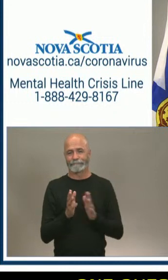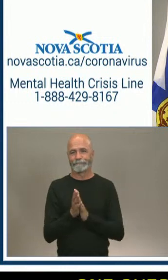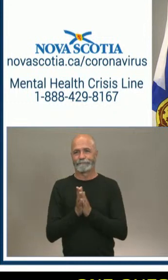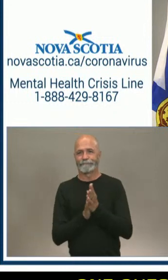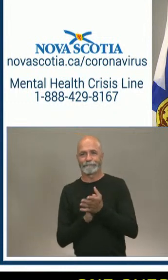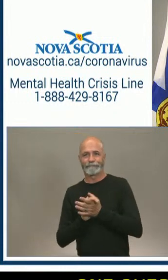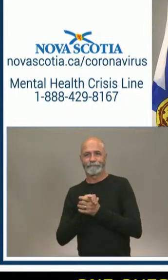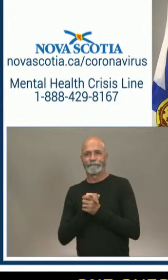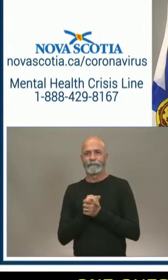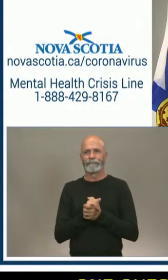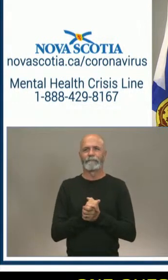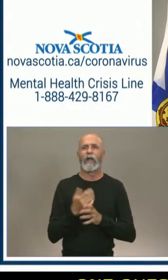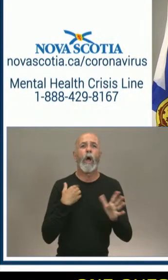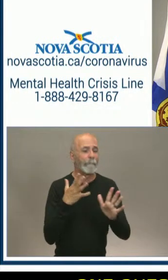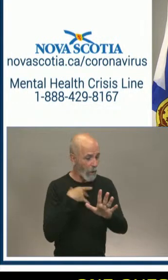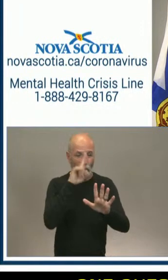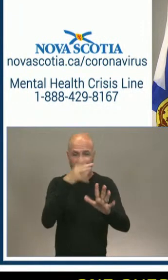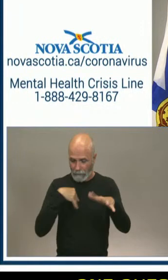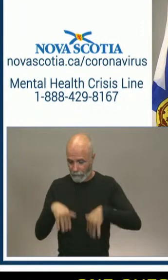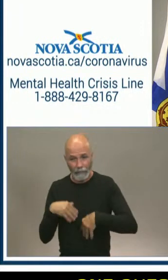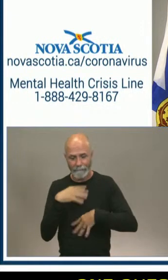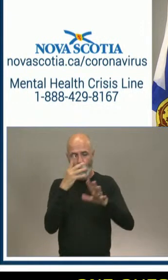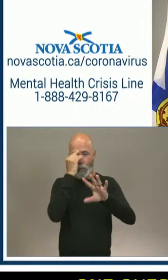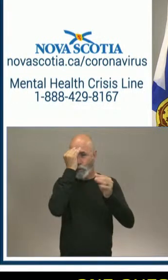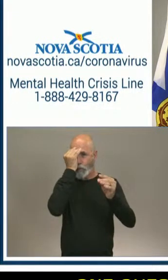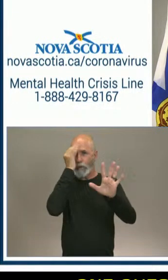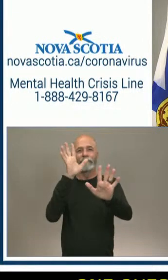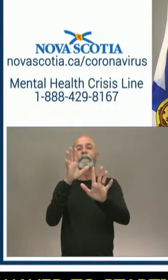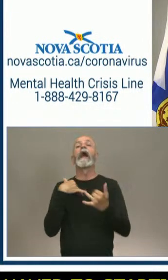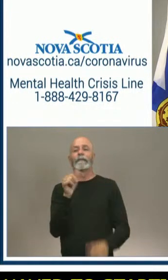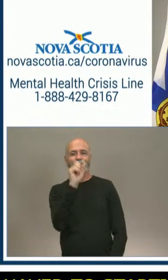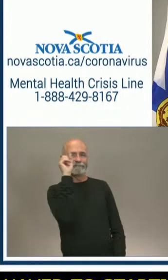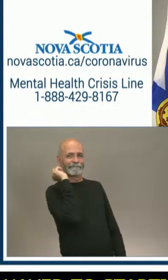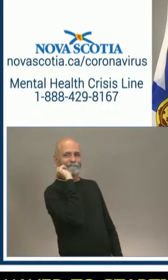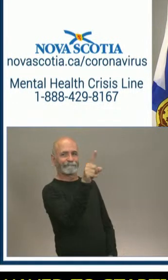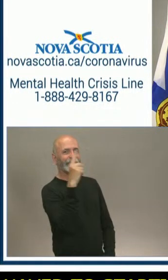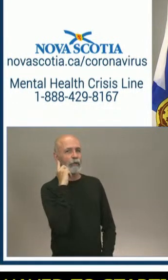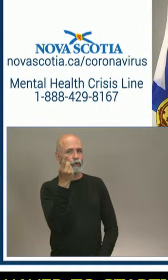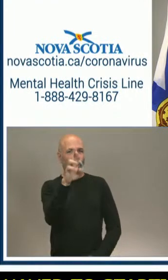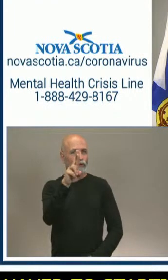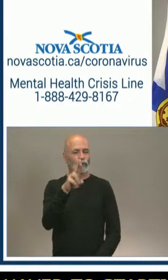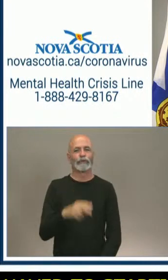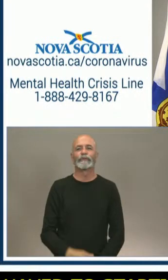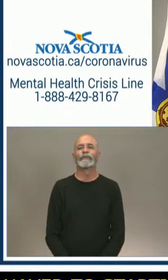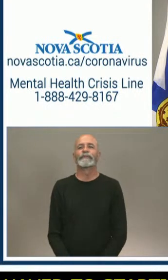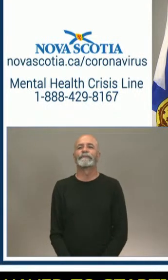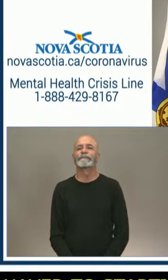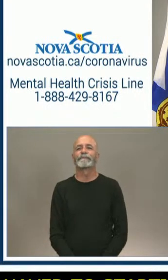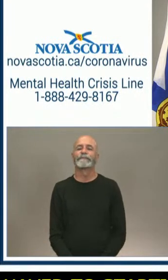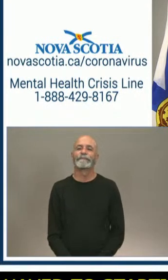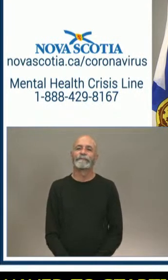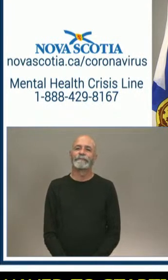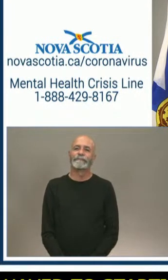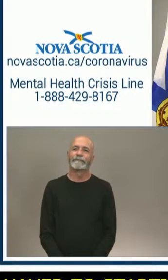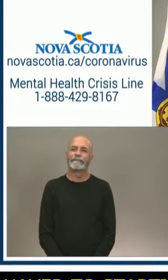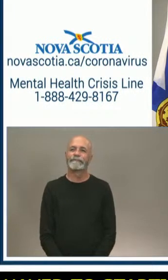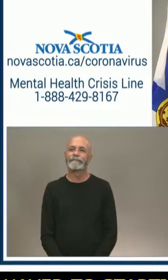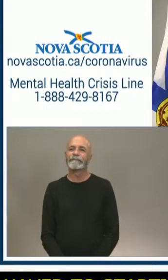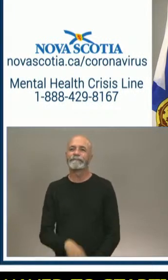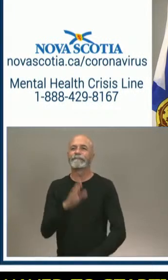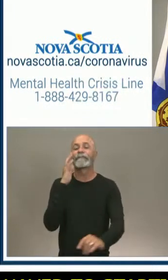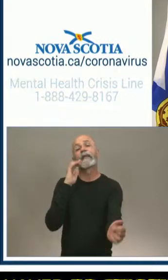Oh, God, where's my question? There it is. All right. My question is for Dr. Strang. What's your recommendation in terms of carpooling as we